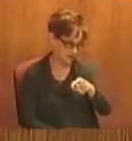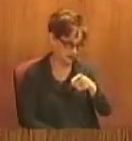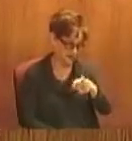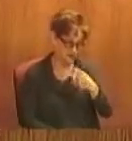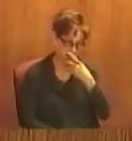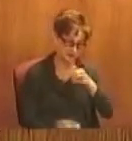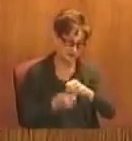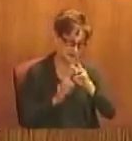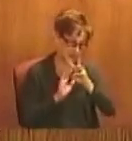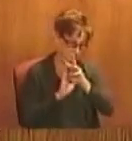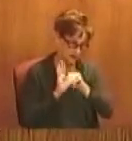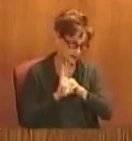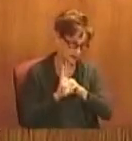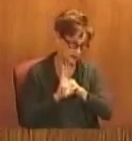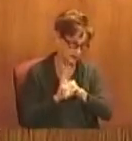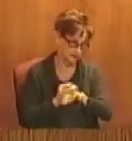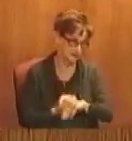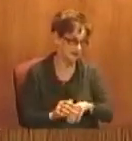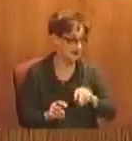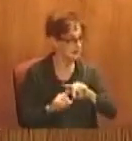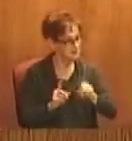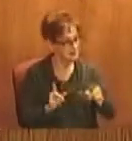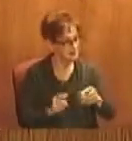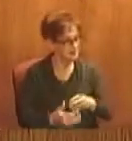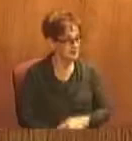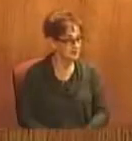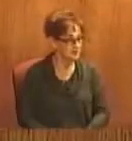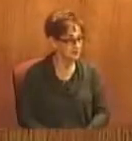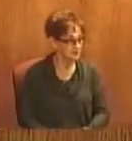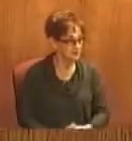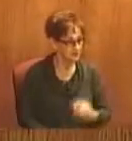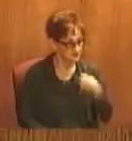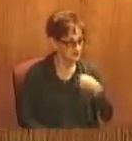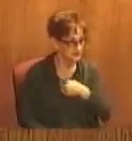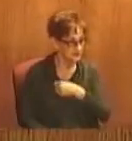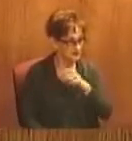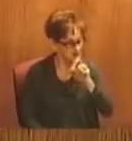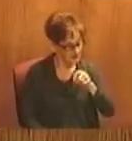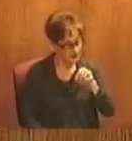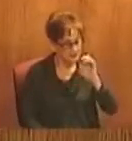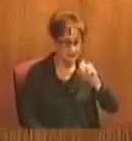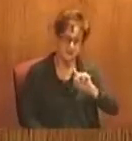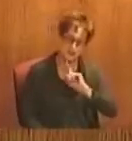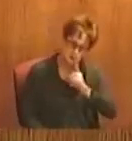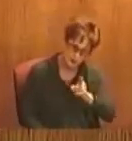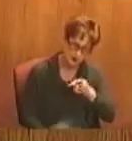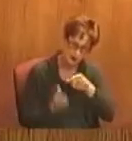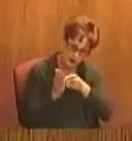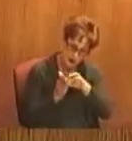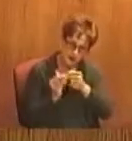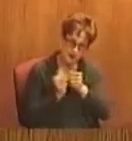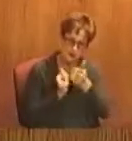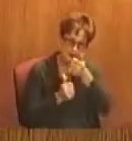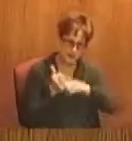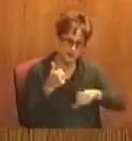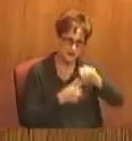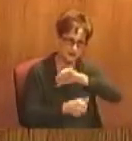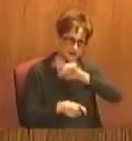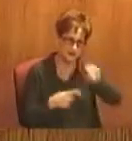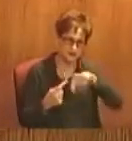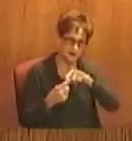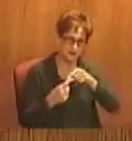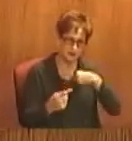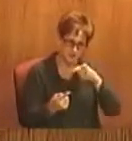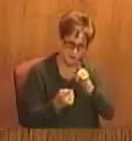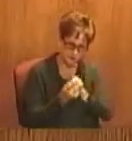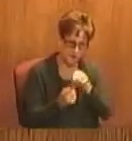Walmart. So, I mean, you know, we need to be real with each other when we approach this serious